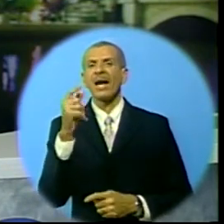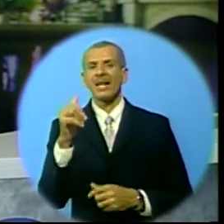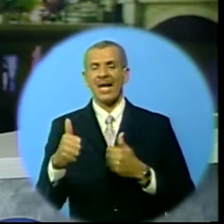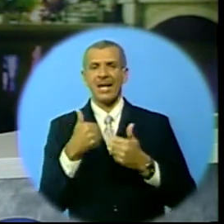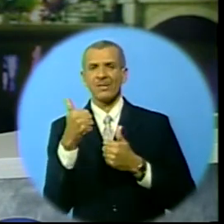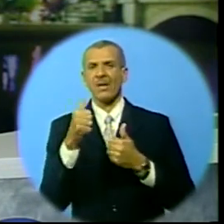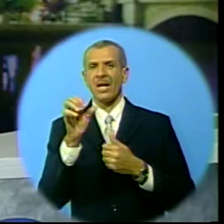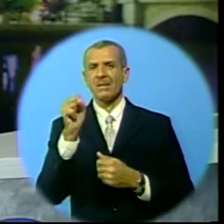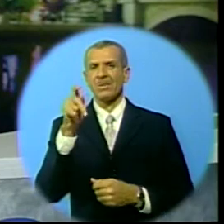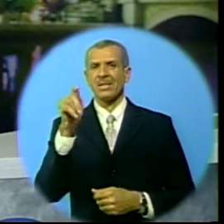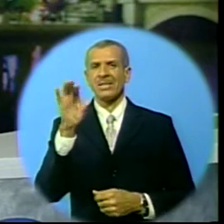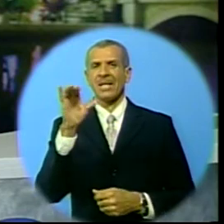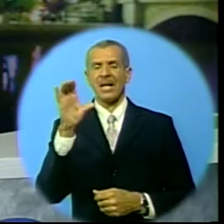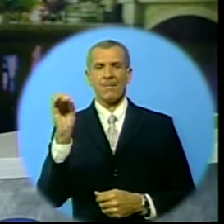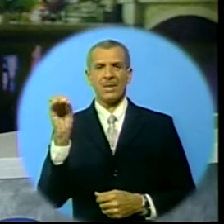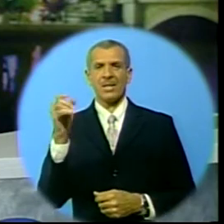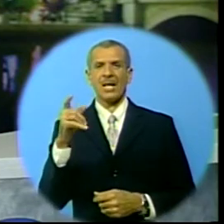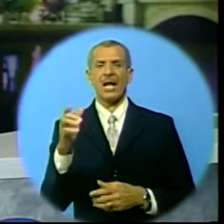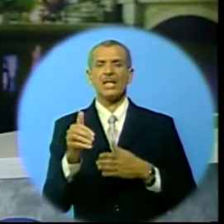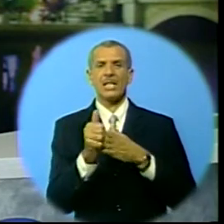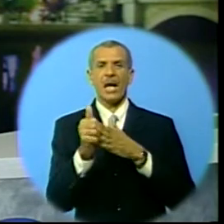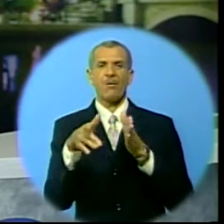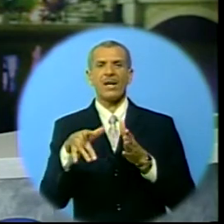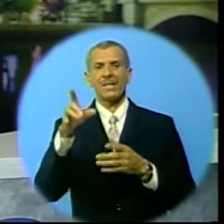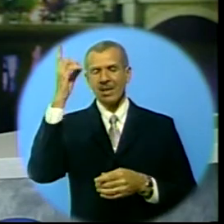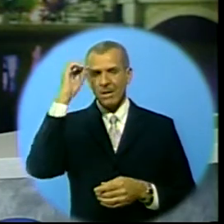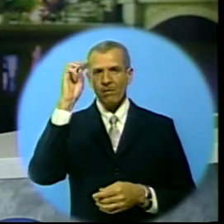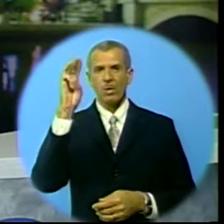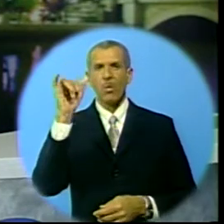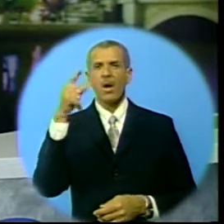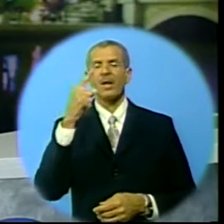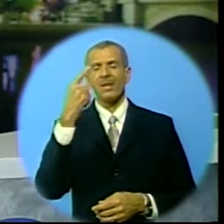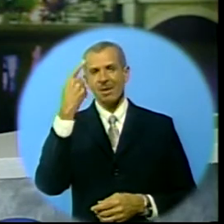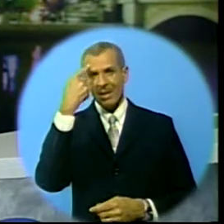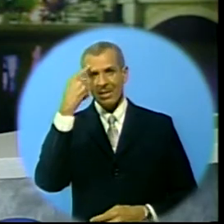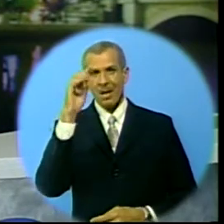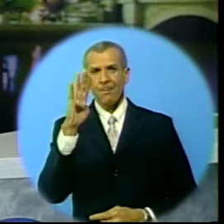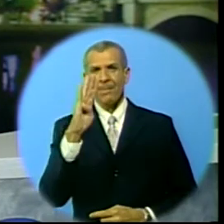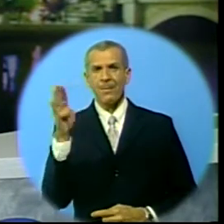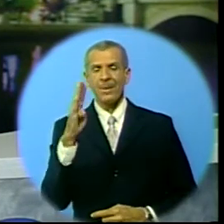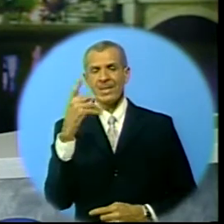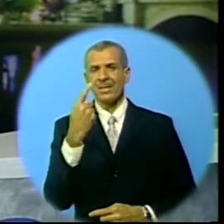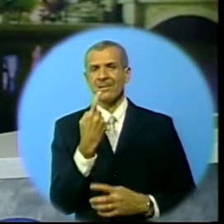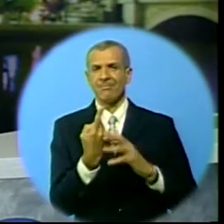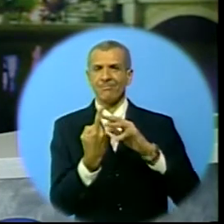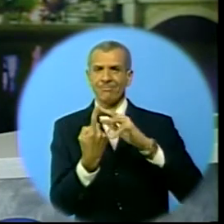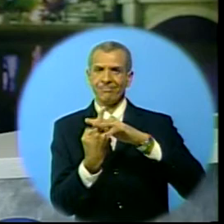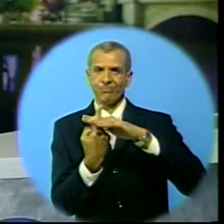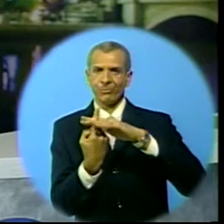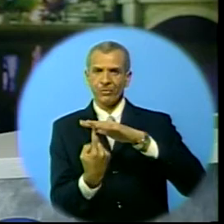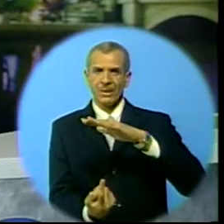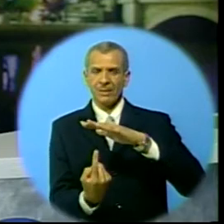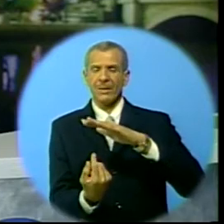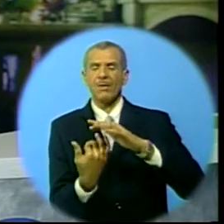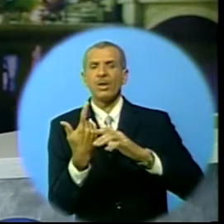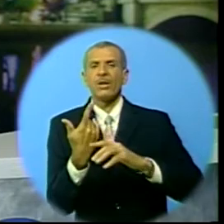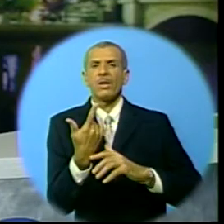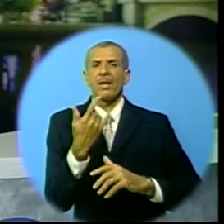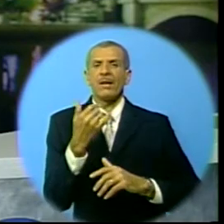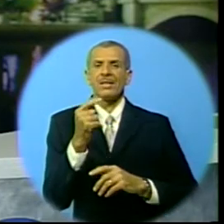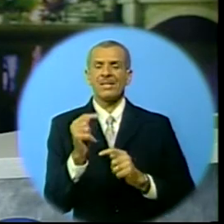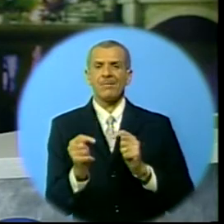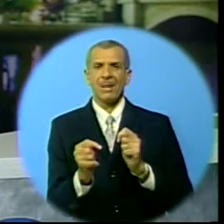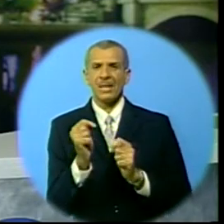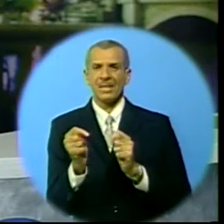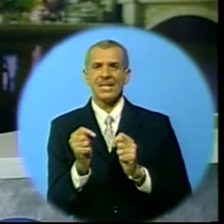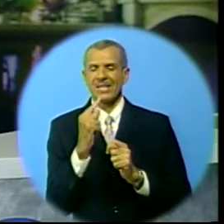show. Director David Walcott thinks Barbados is missing out on an untapped steel pan market. He says the steel pan industry is